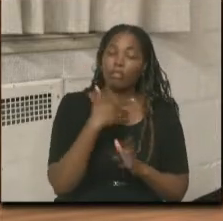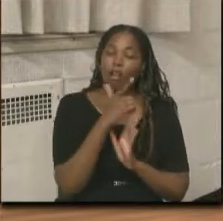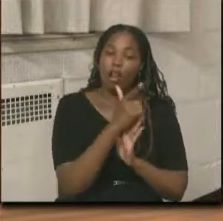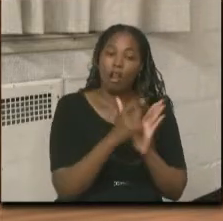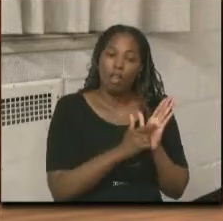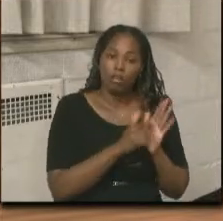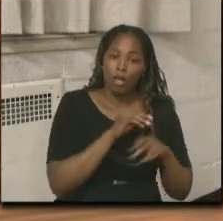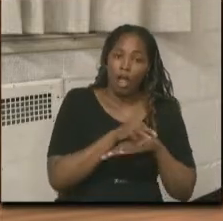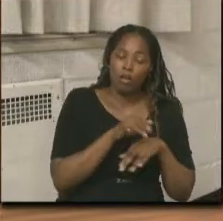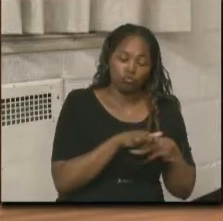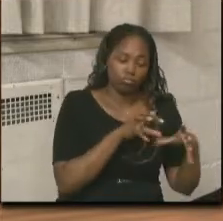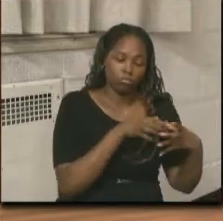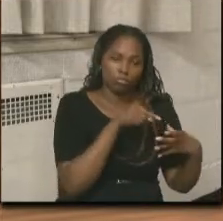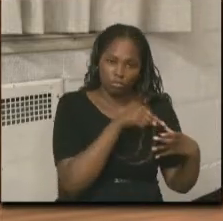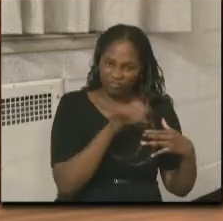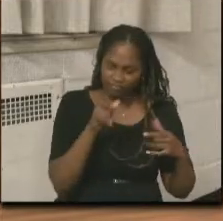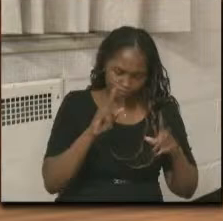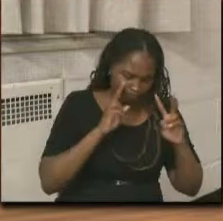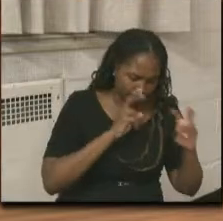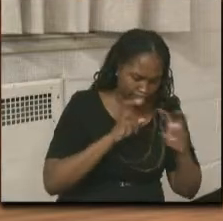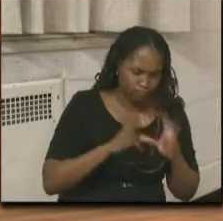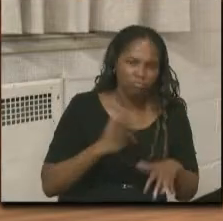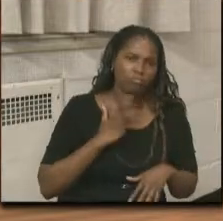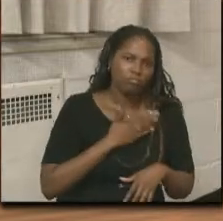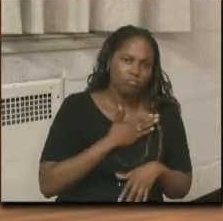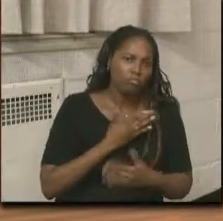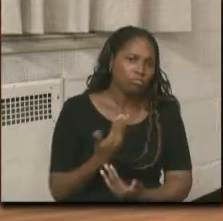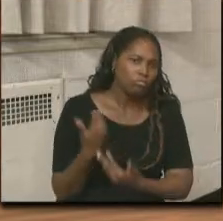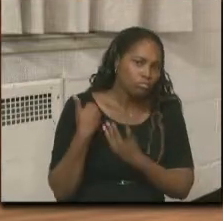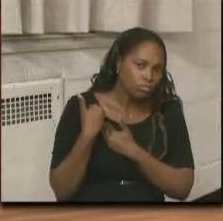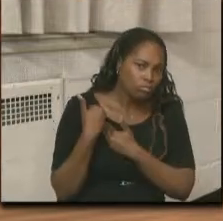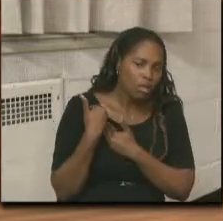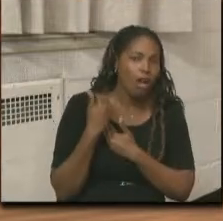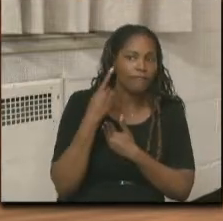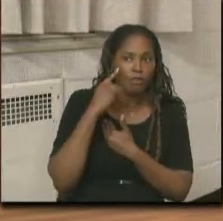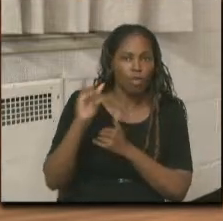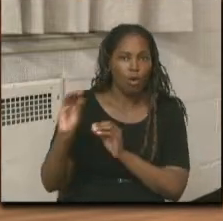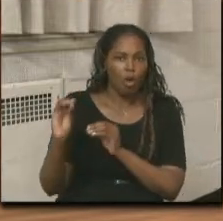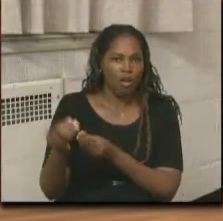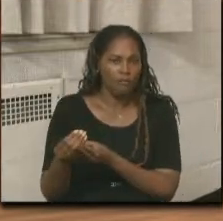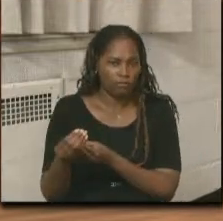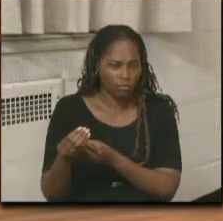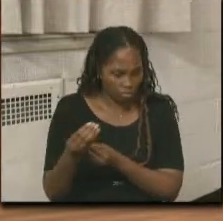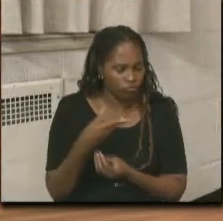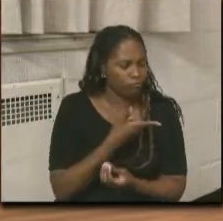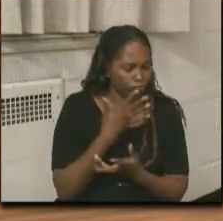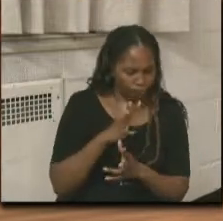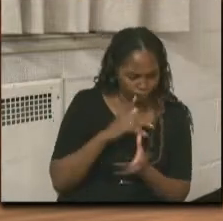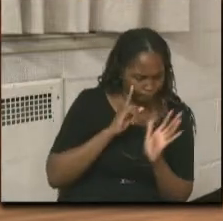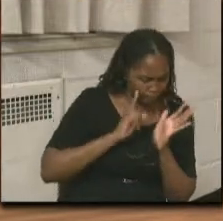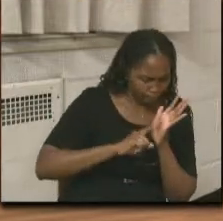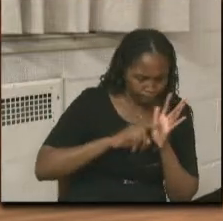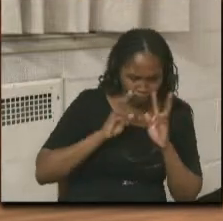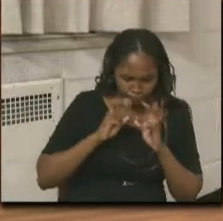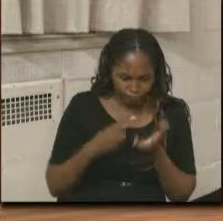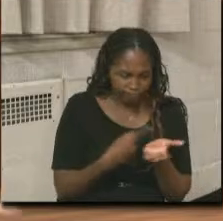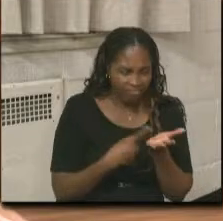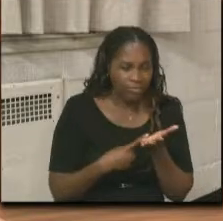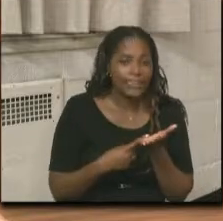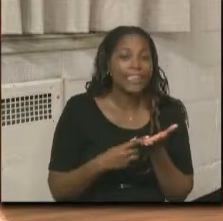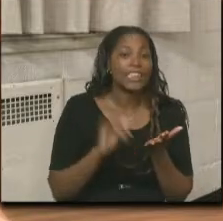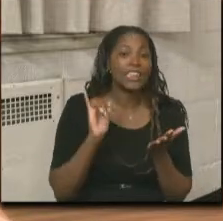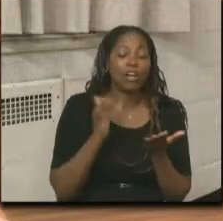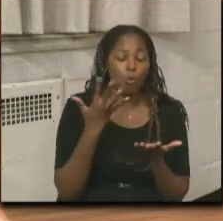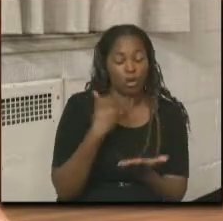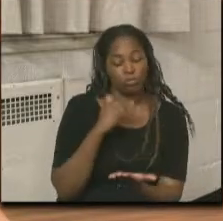counsel has looked at, what our responsibility is to the office as well, and we think what we have here in